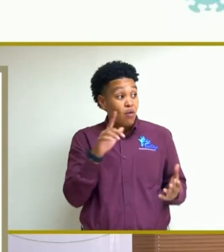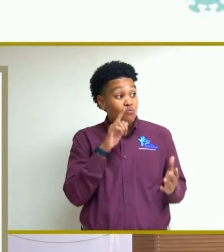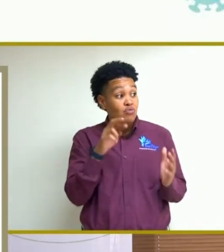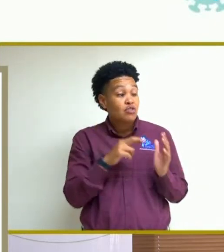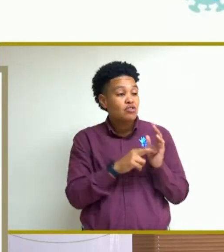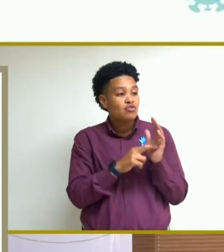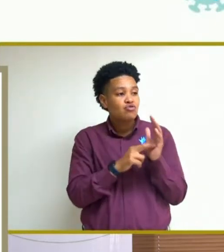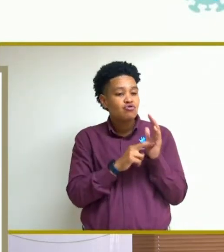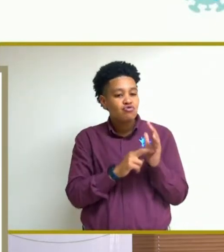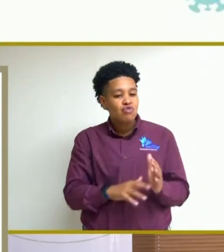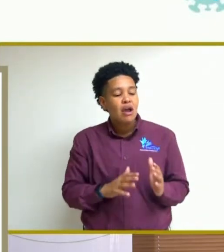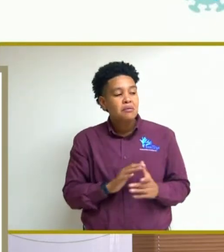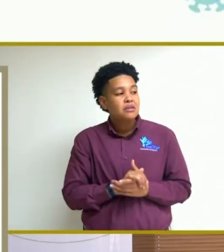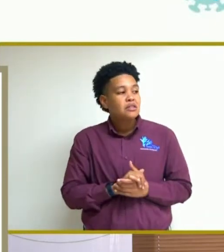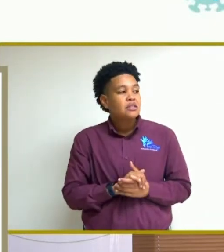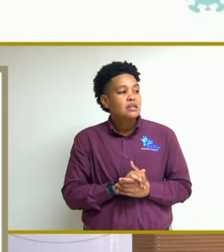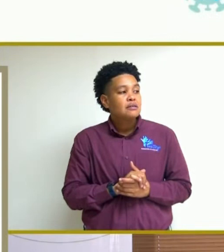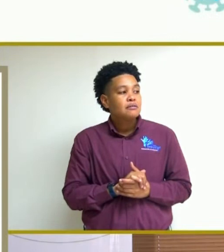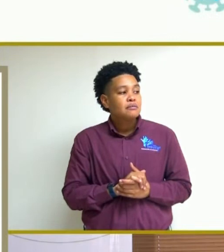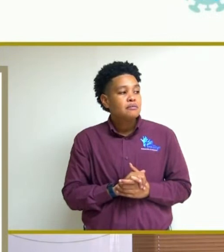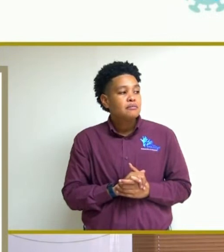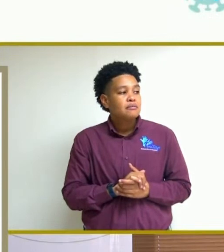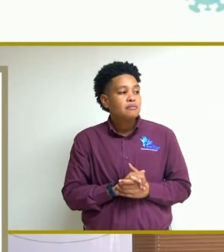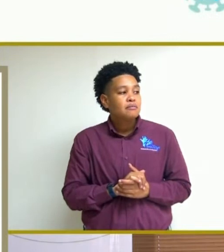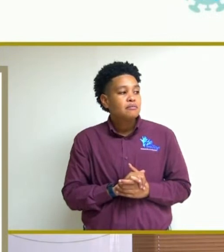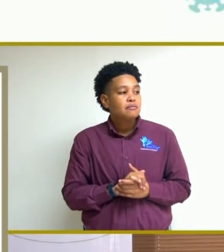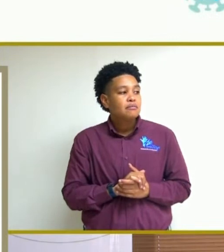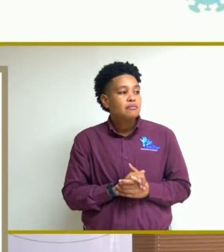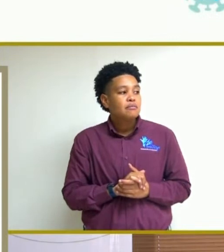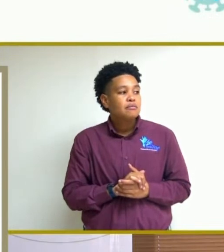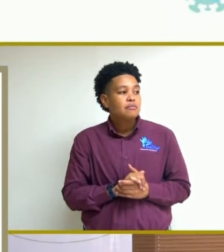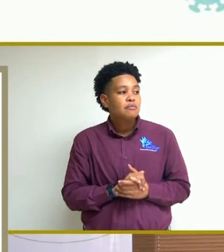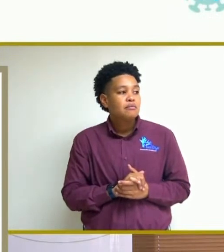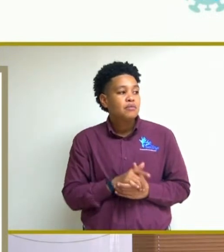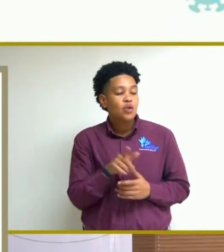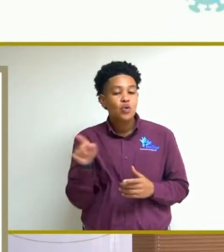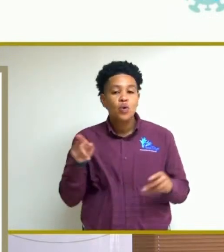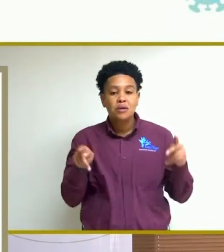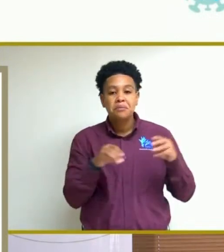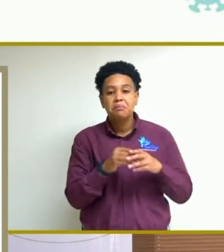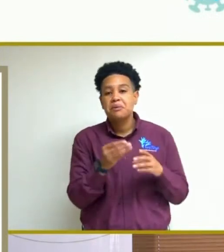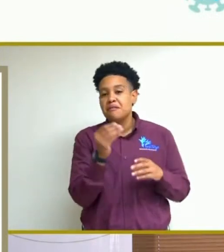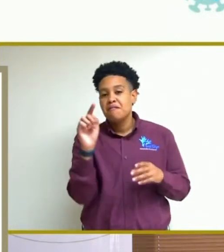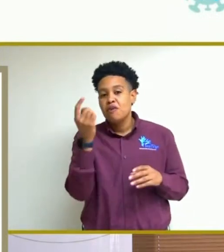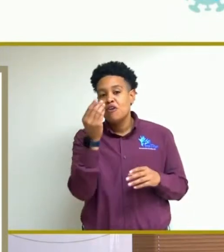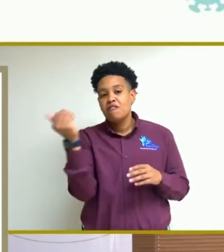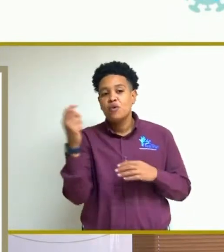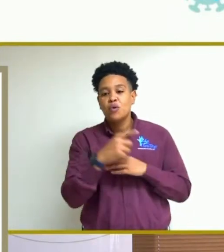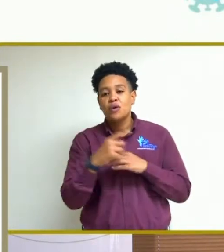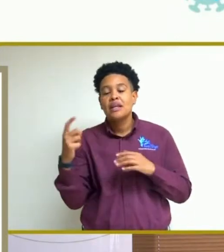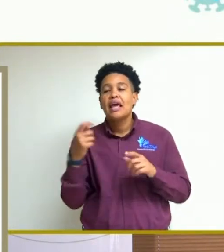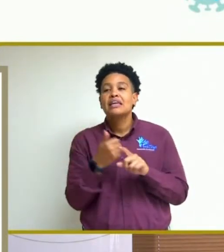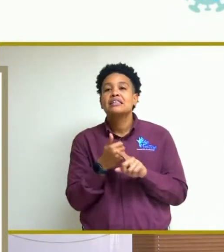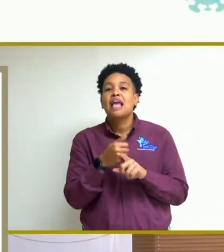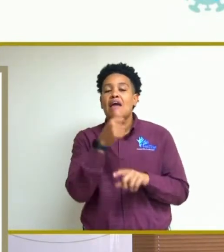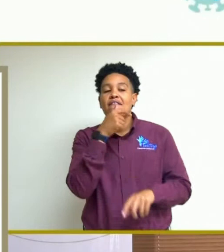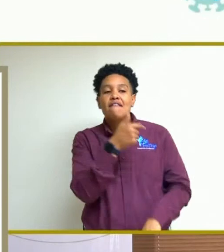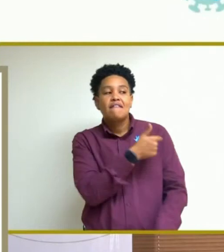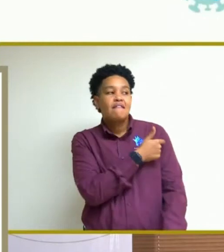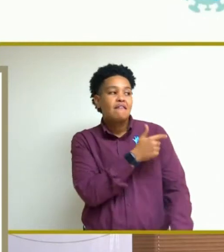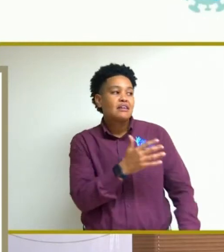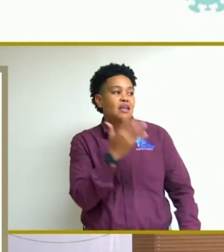represent those persons in the first couple of days that were